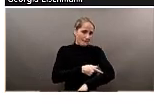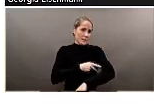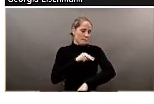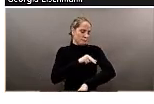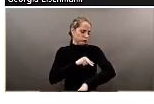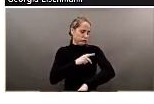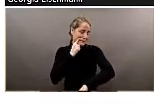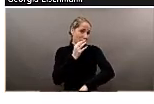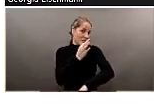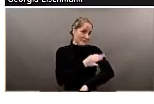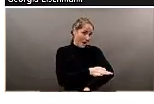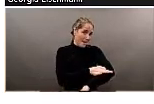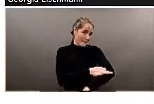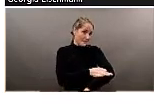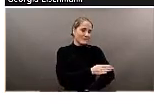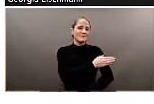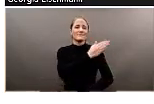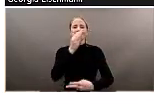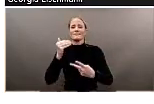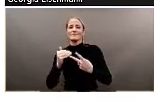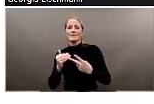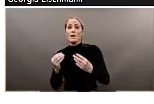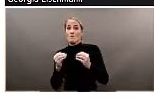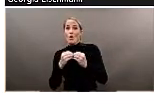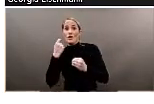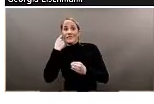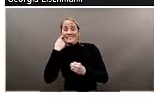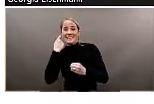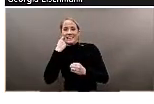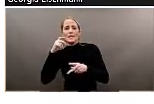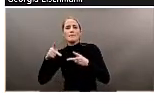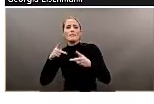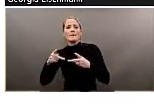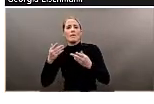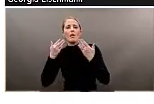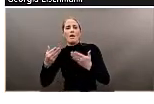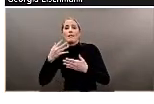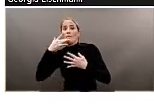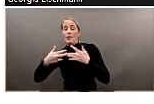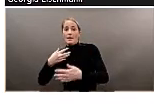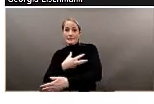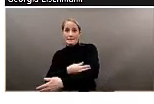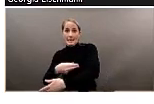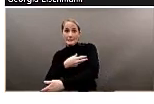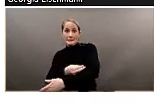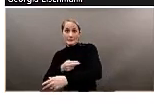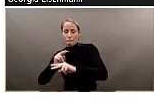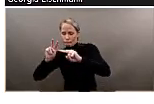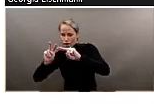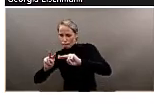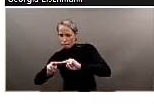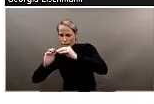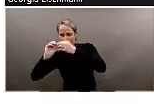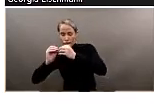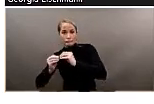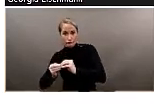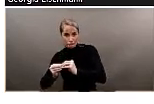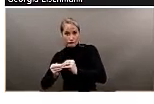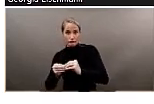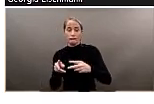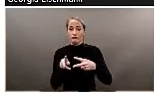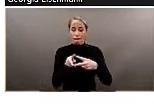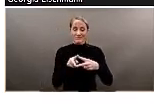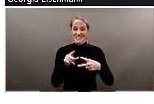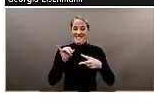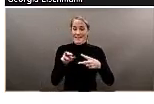was in medical school and working in hospitals. And then many of us have moved to the blood test.